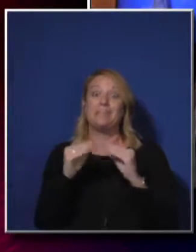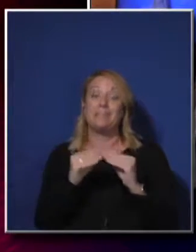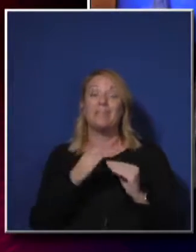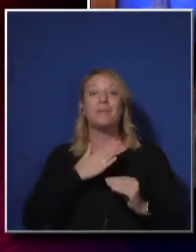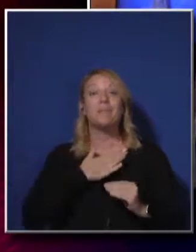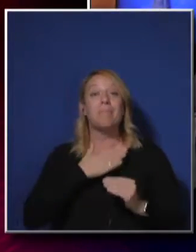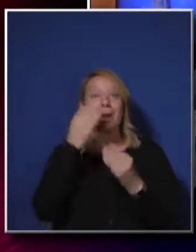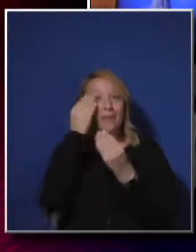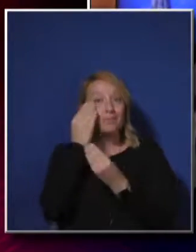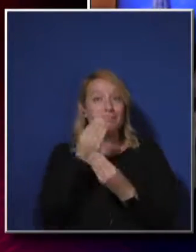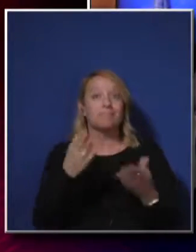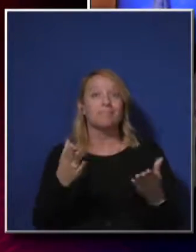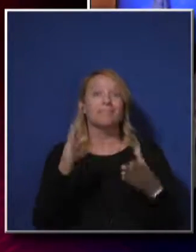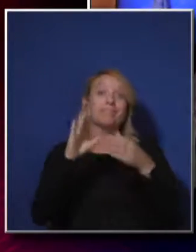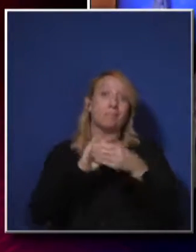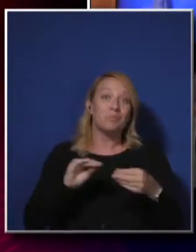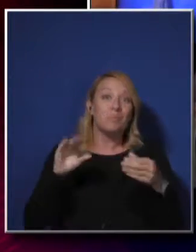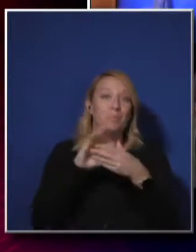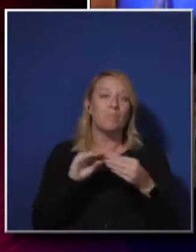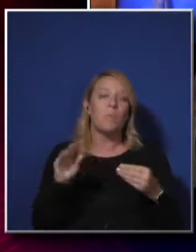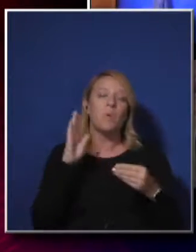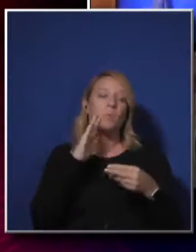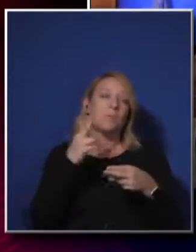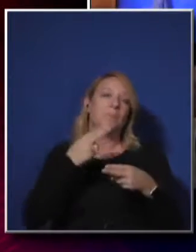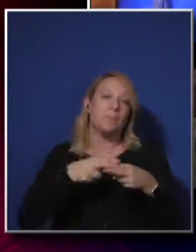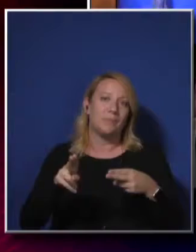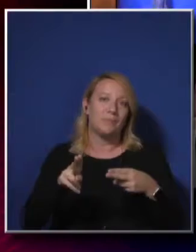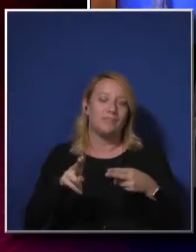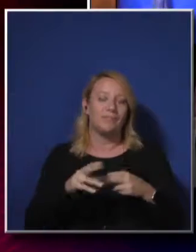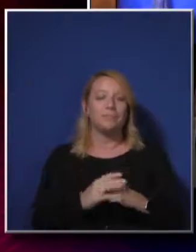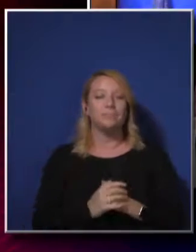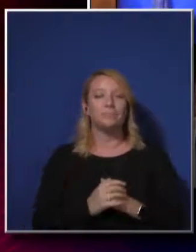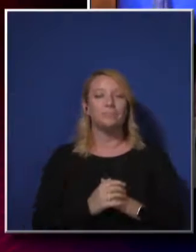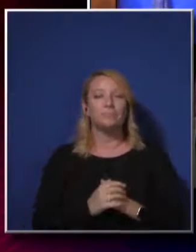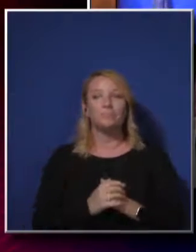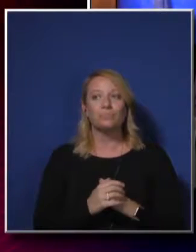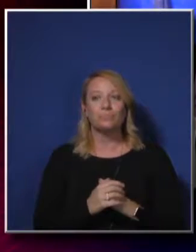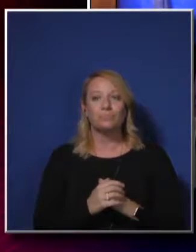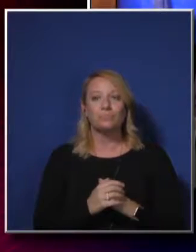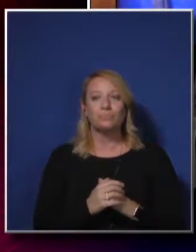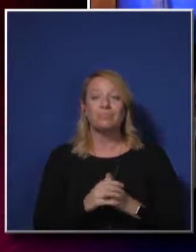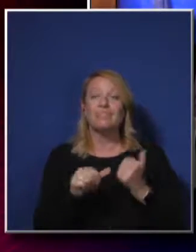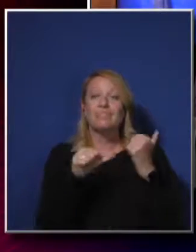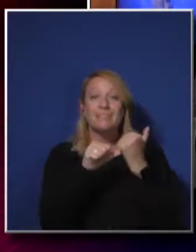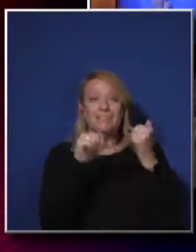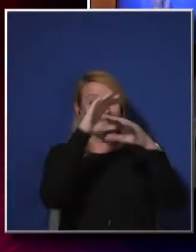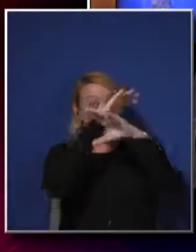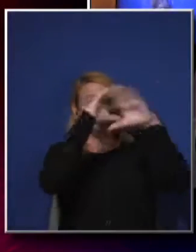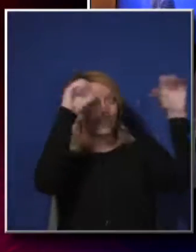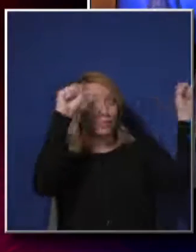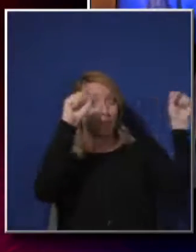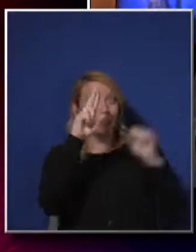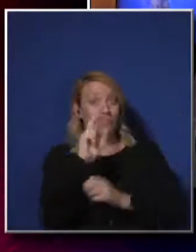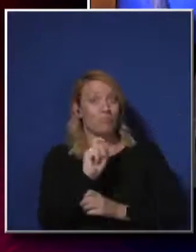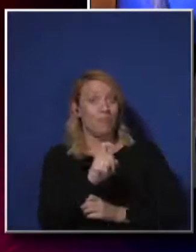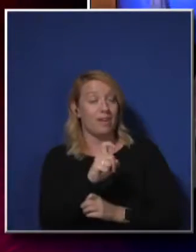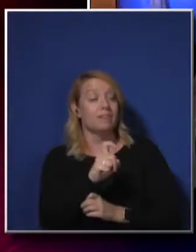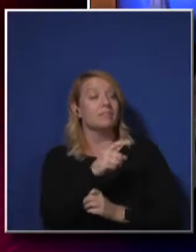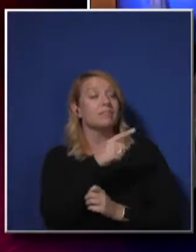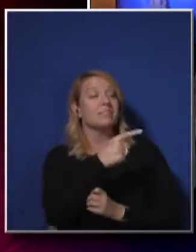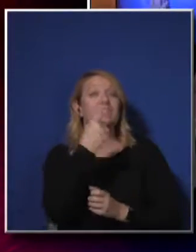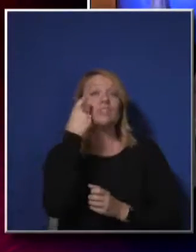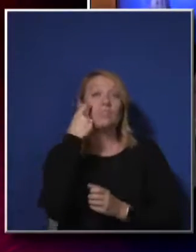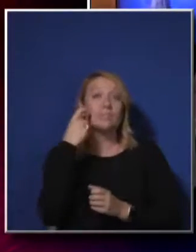my report to the board very brief, because Assistant Superintendent Rex has already said